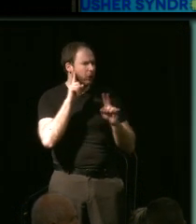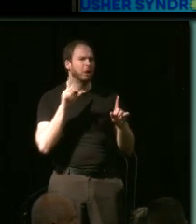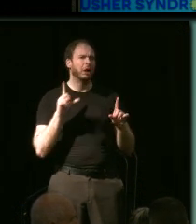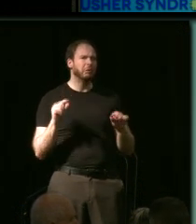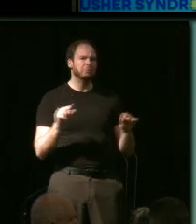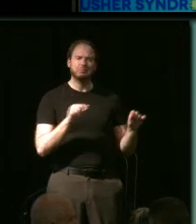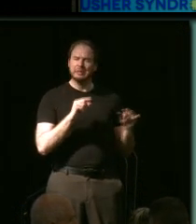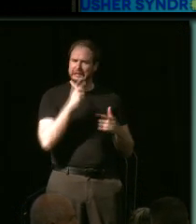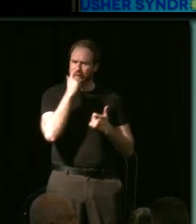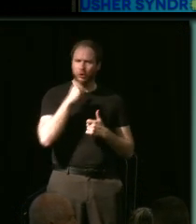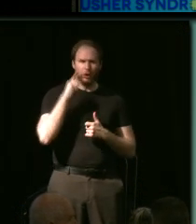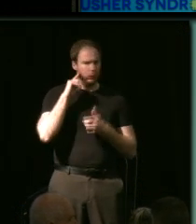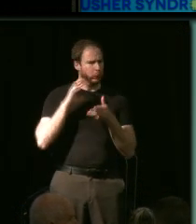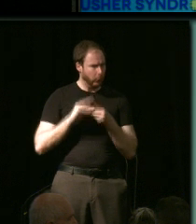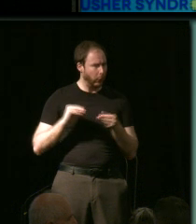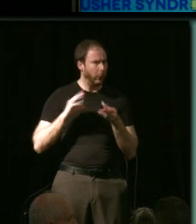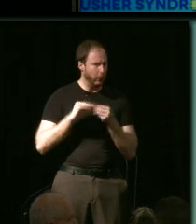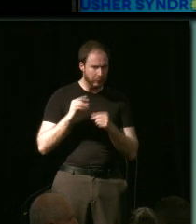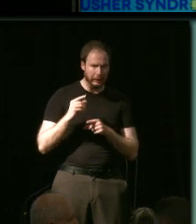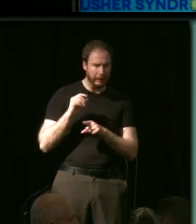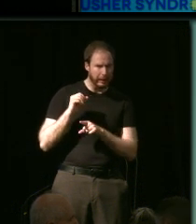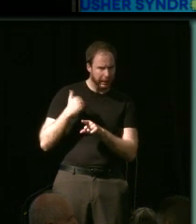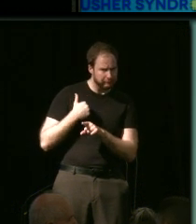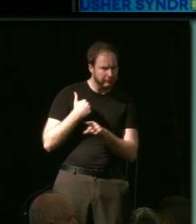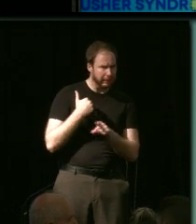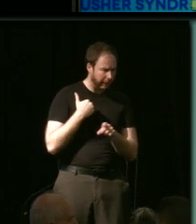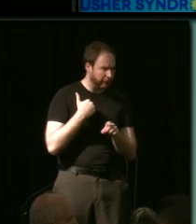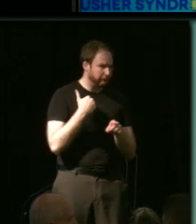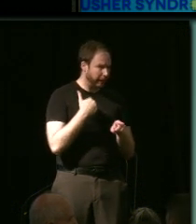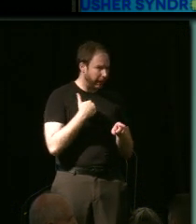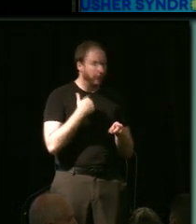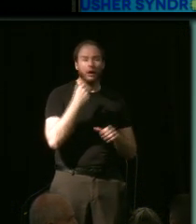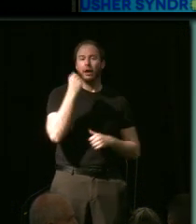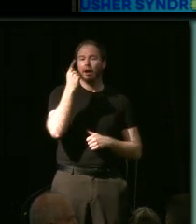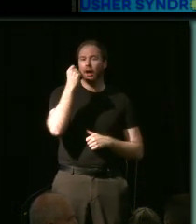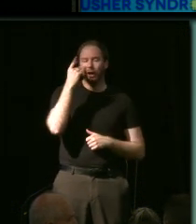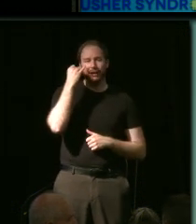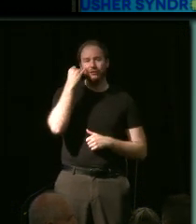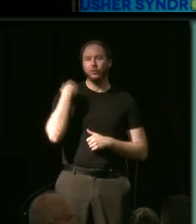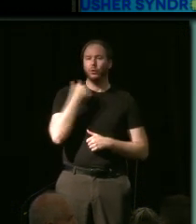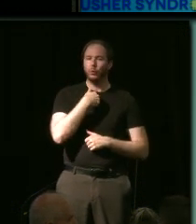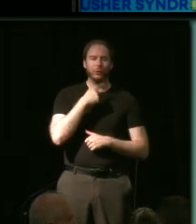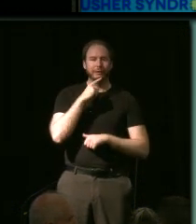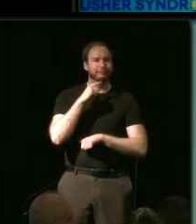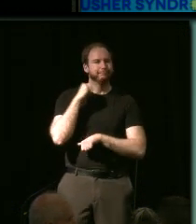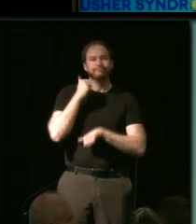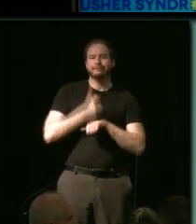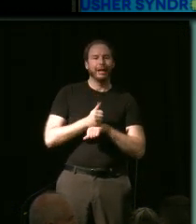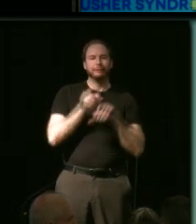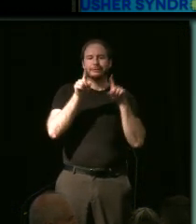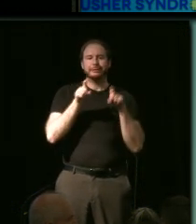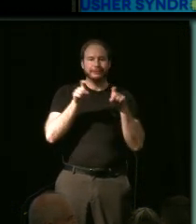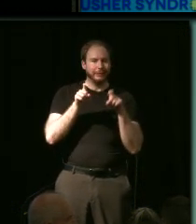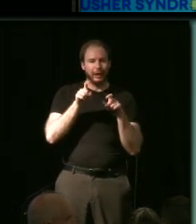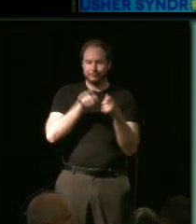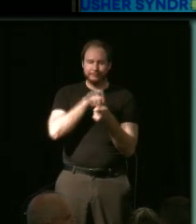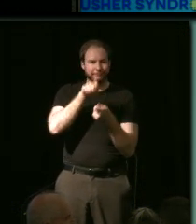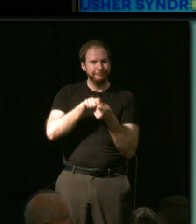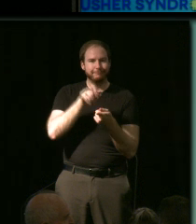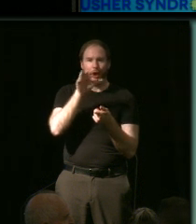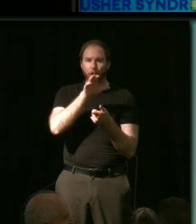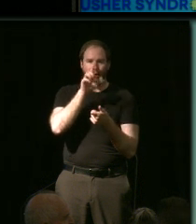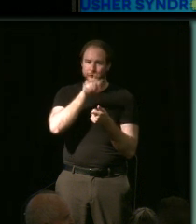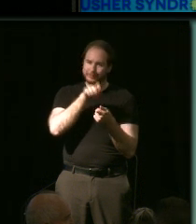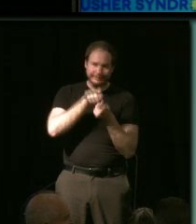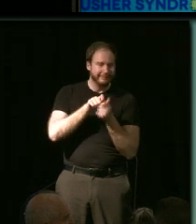anecdotal evidence that this was true. The problem is that if you design a study specifically looking for a particular